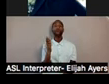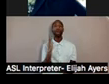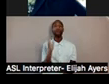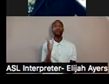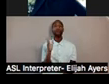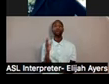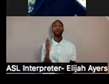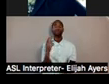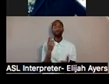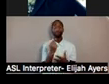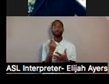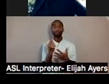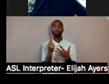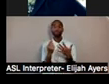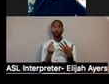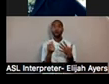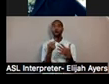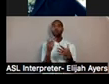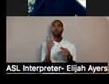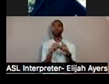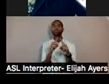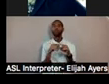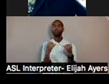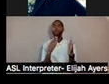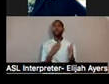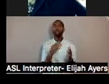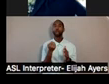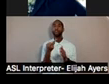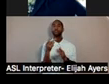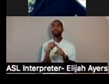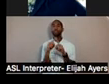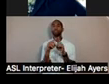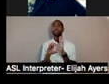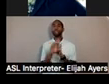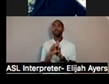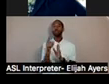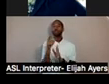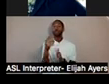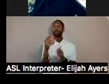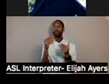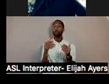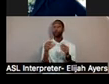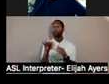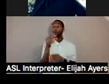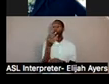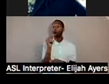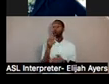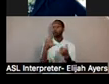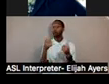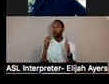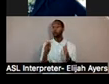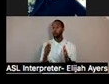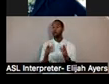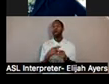taking you through a few different players, a few different characters. You're going to get to choose your player. And then we're going to